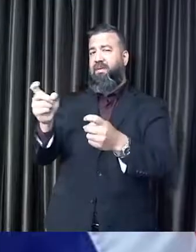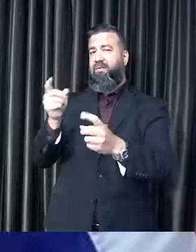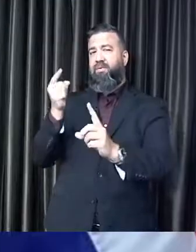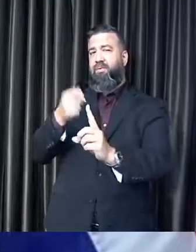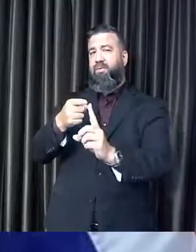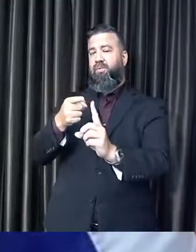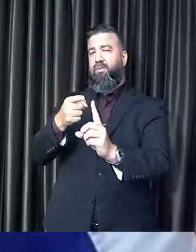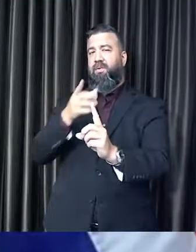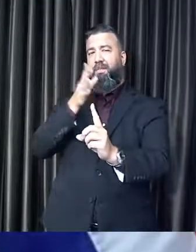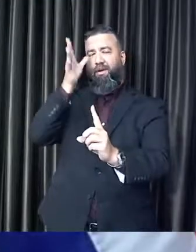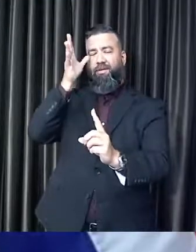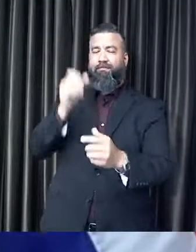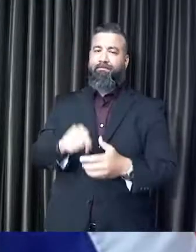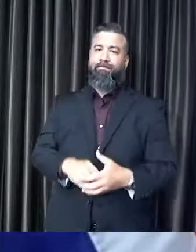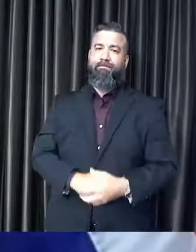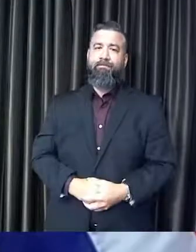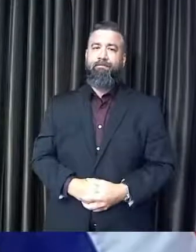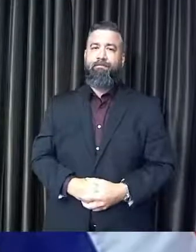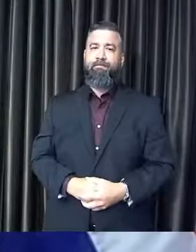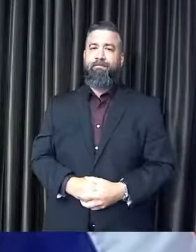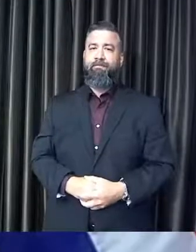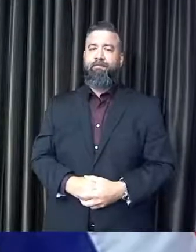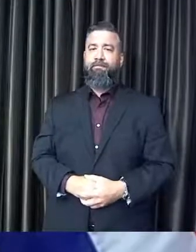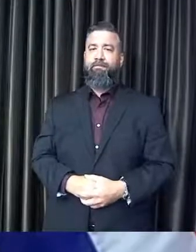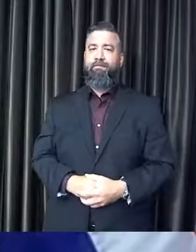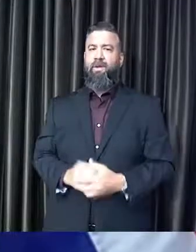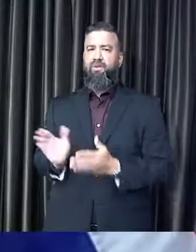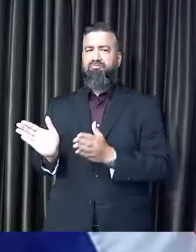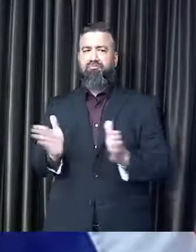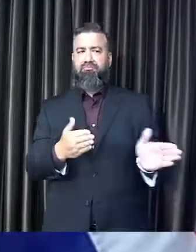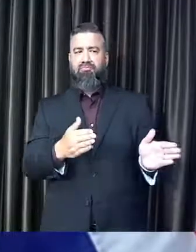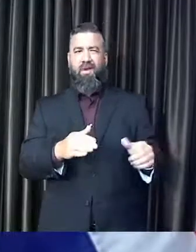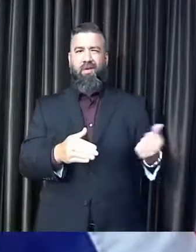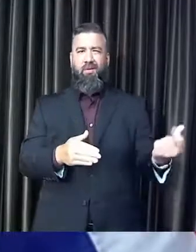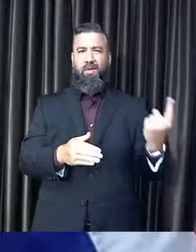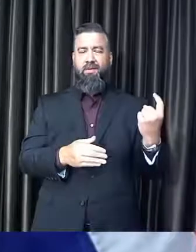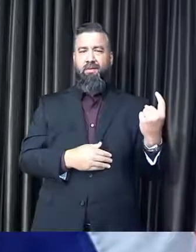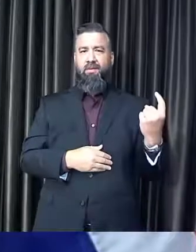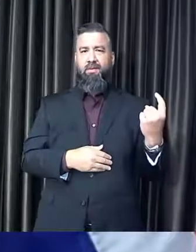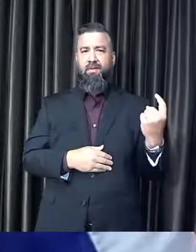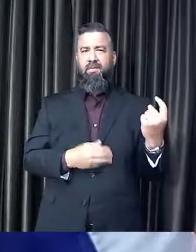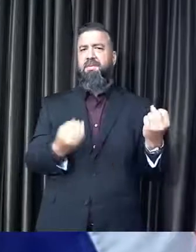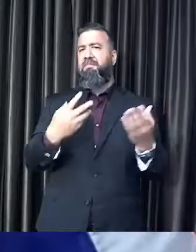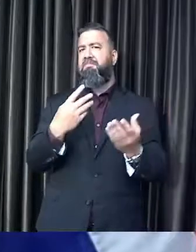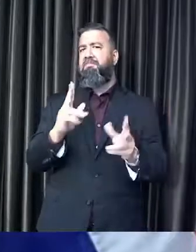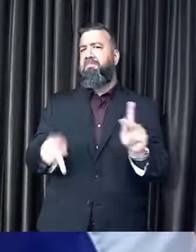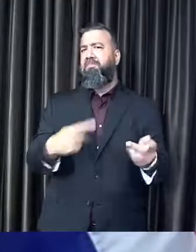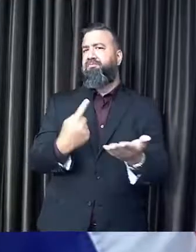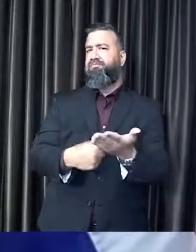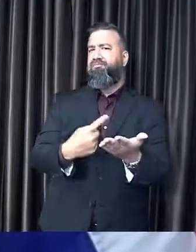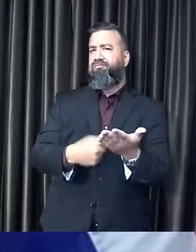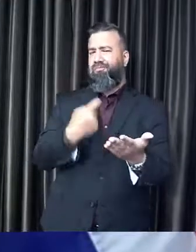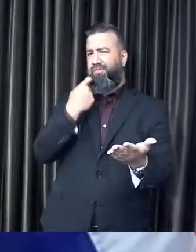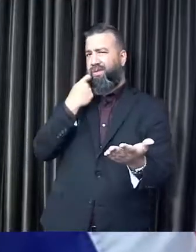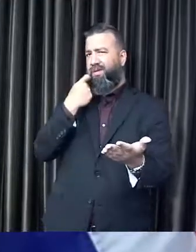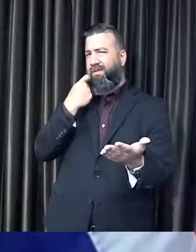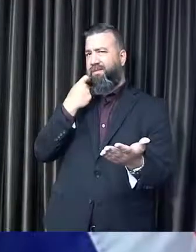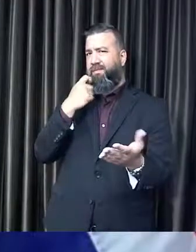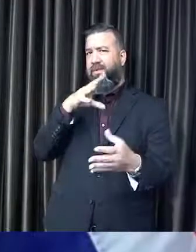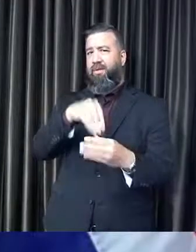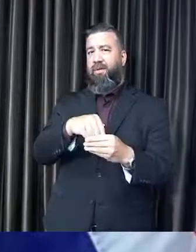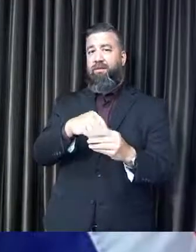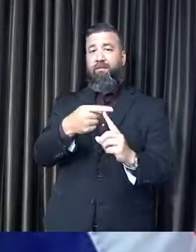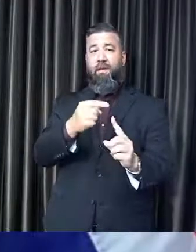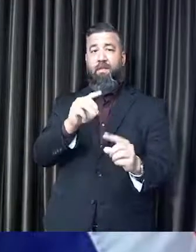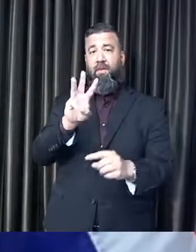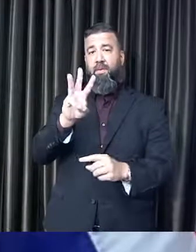delivered to the parent. And then shifting gears a little bit, there have been talk lately, including from the World